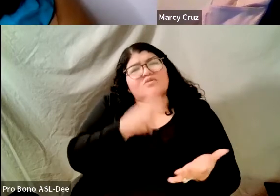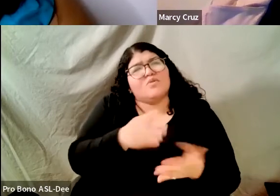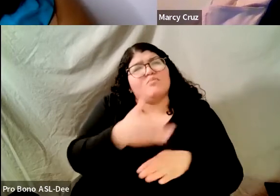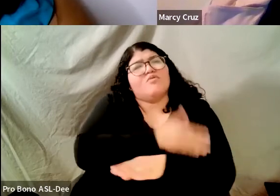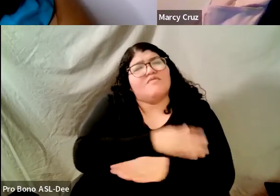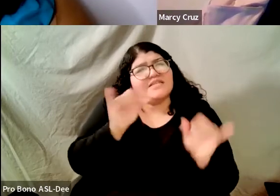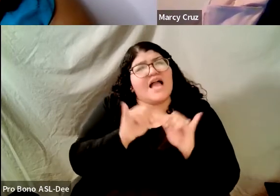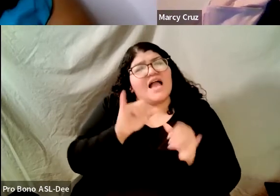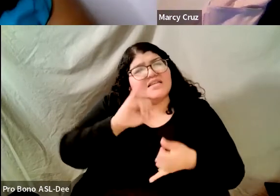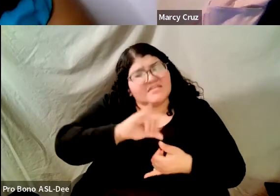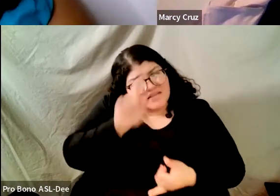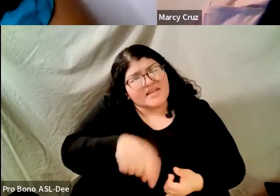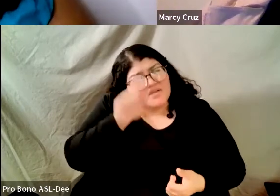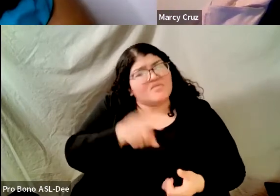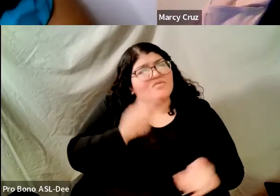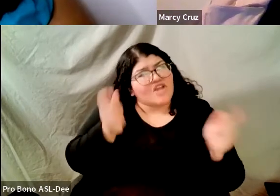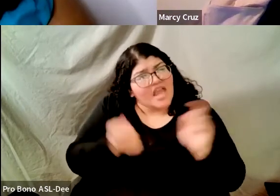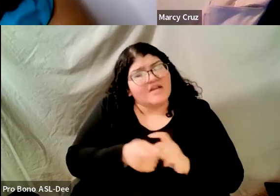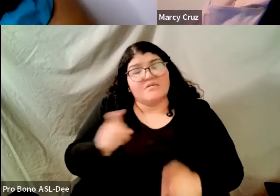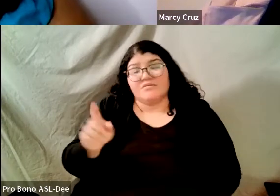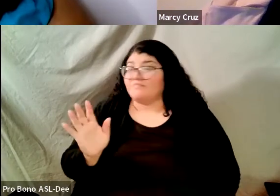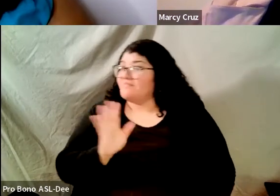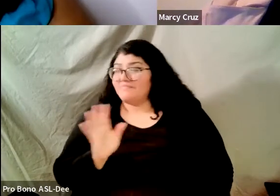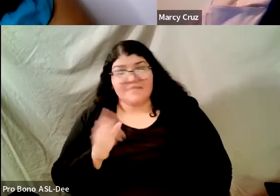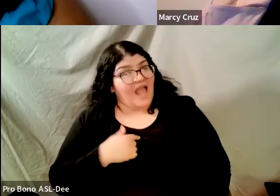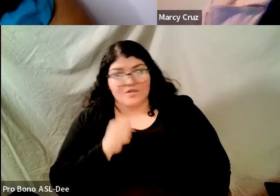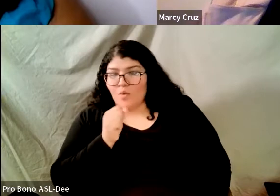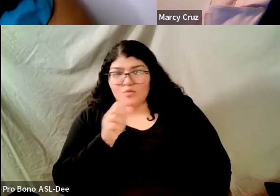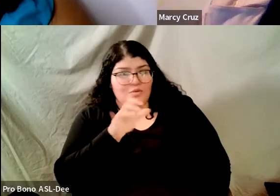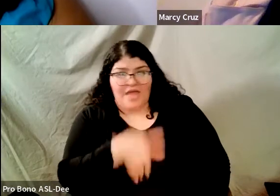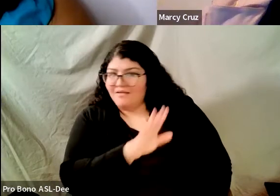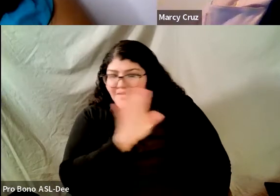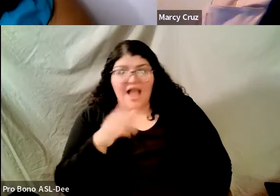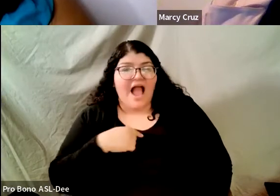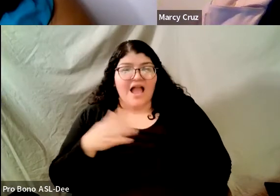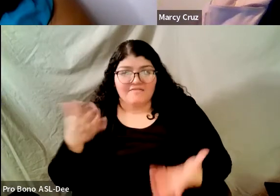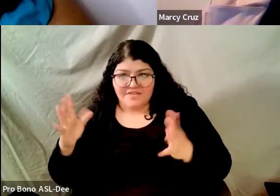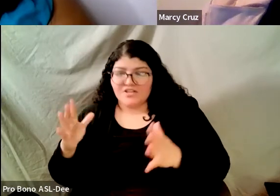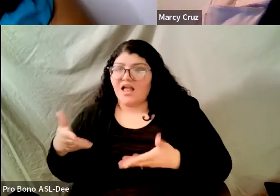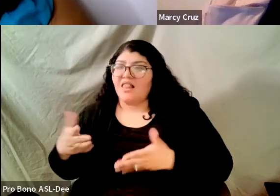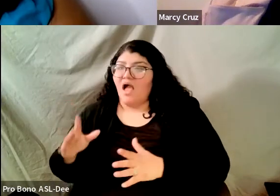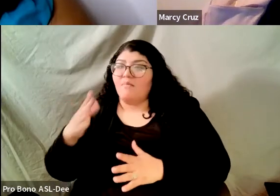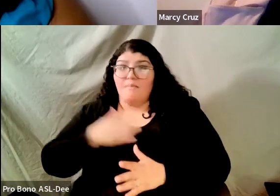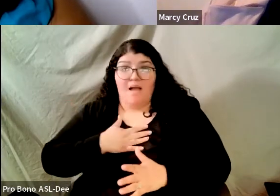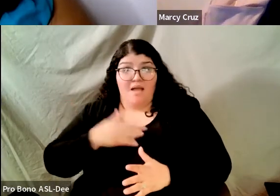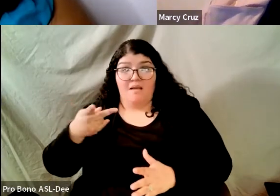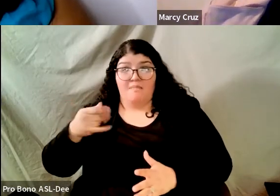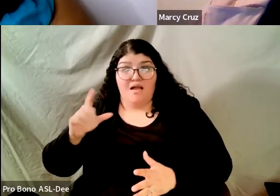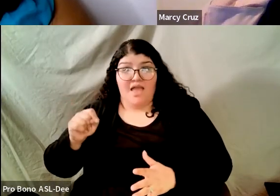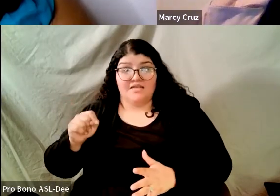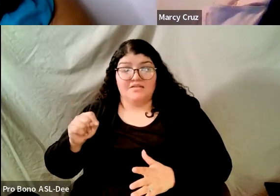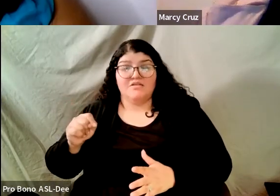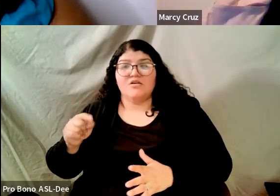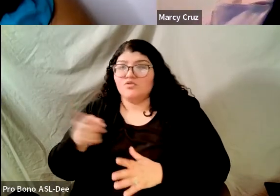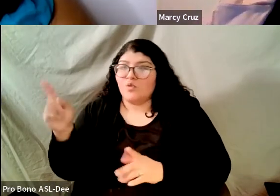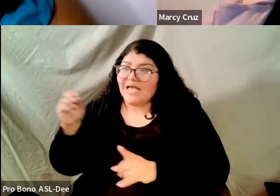my podcast who do go up with bigger sizes and trying to get them, you know, exposure. Yes. And you know what? And it's true.